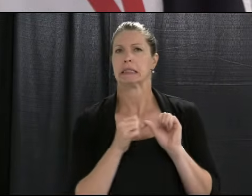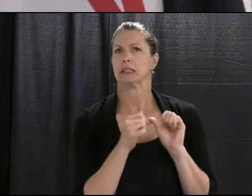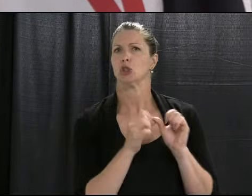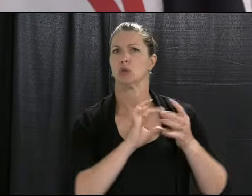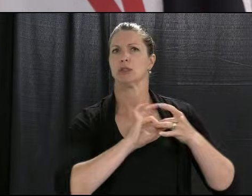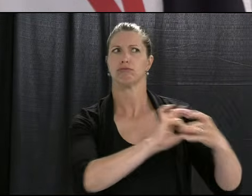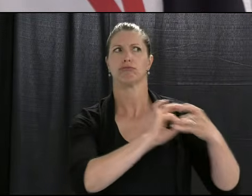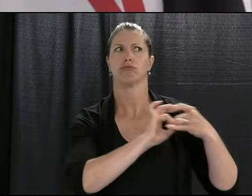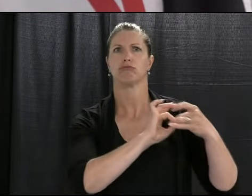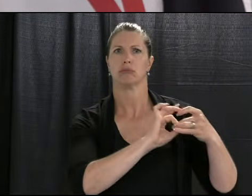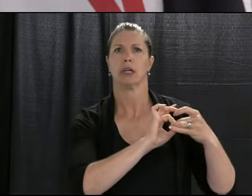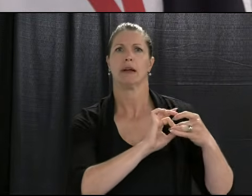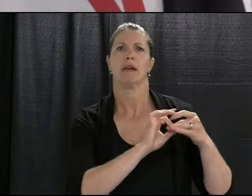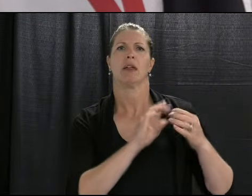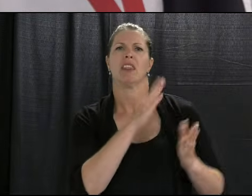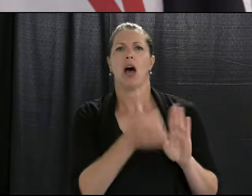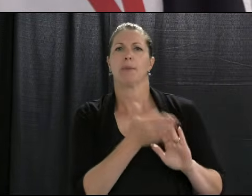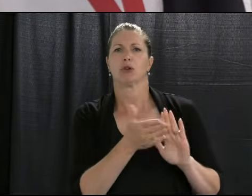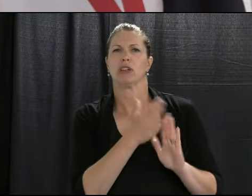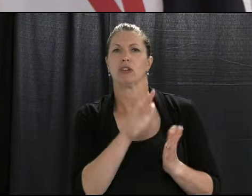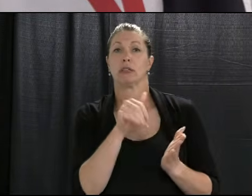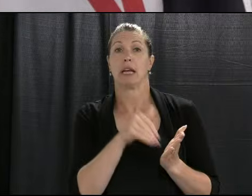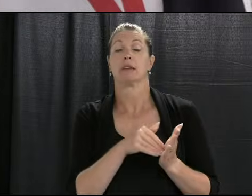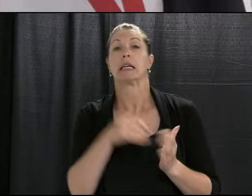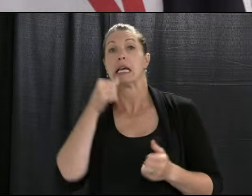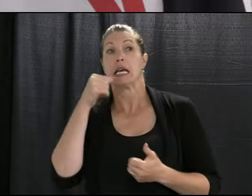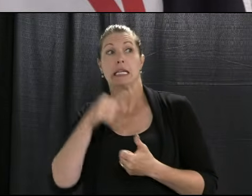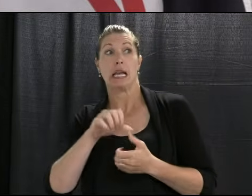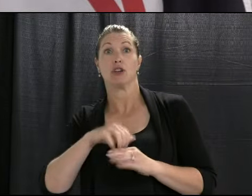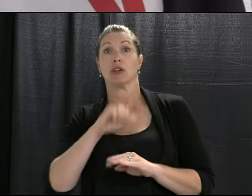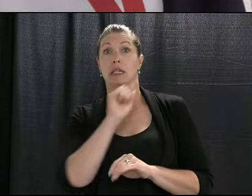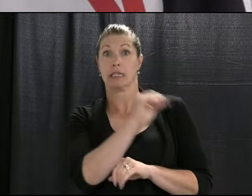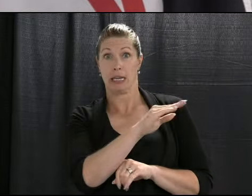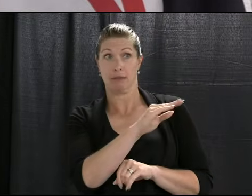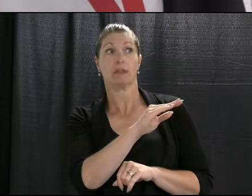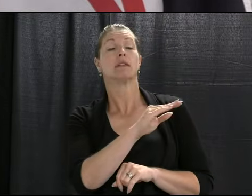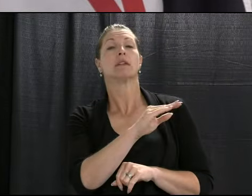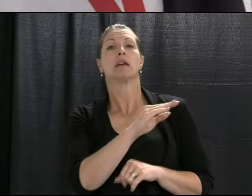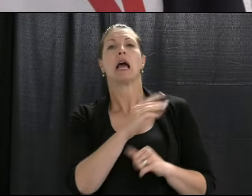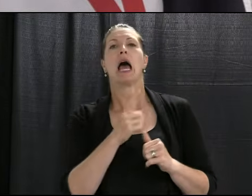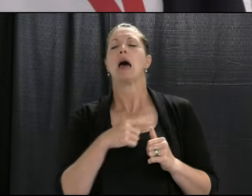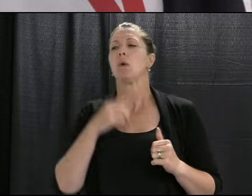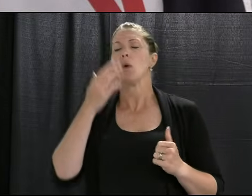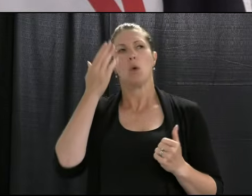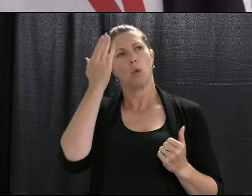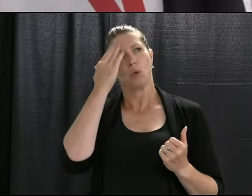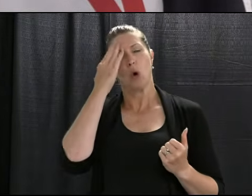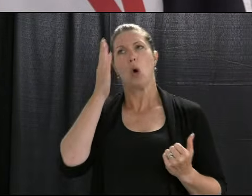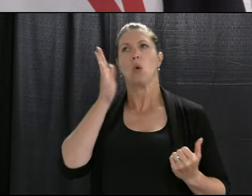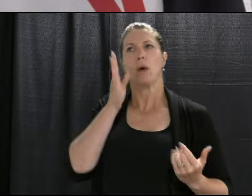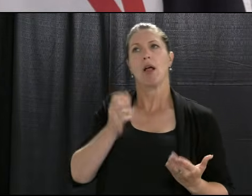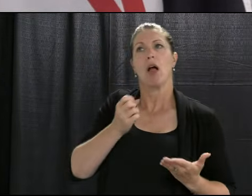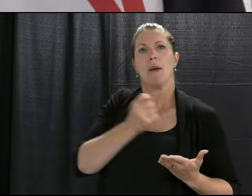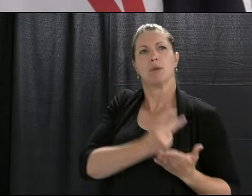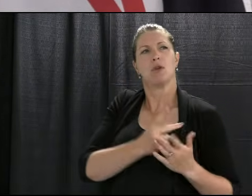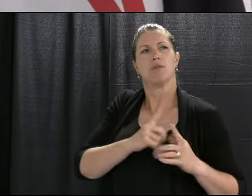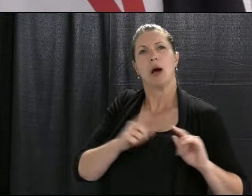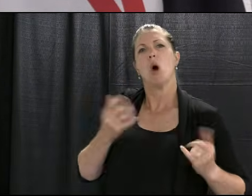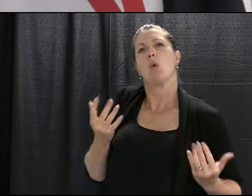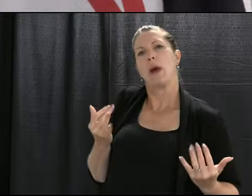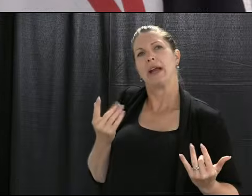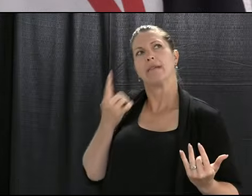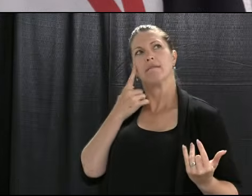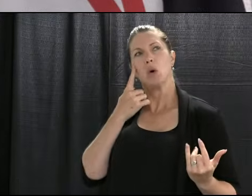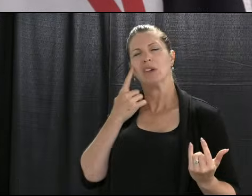Emergency Operations Centre. The letter is sent when we know that when we know what we need and we know the request is going to be granted. So that was just a bit of a